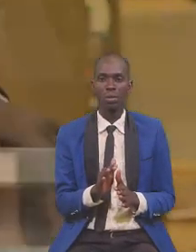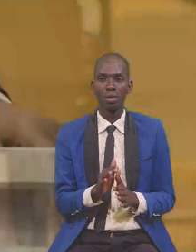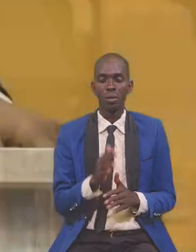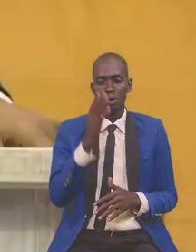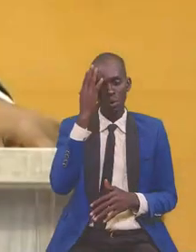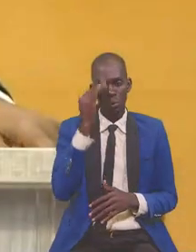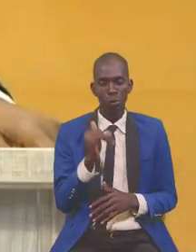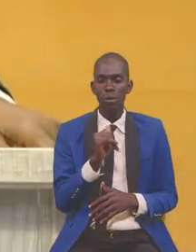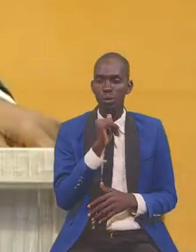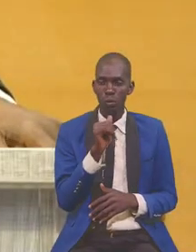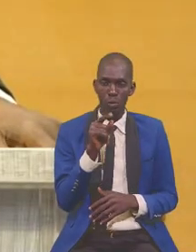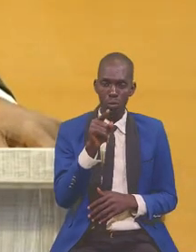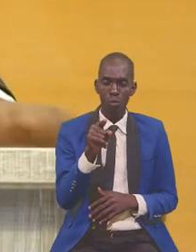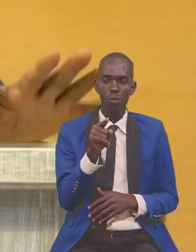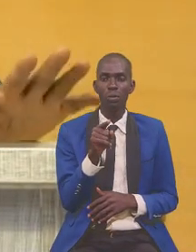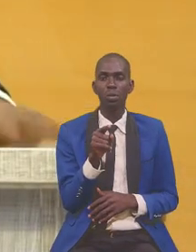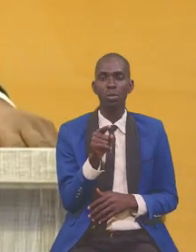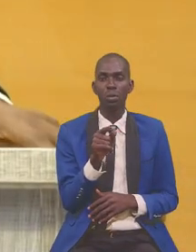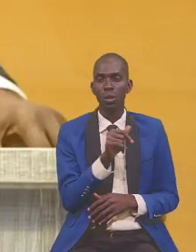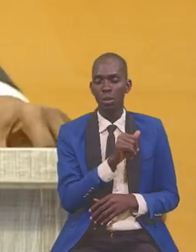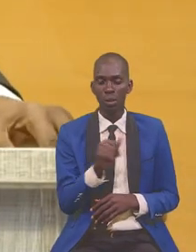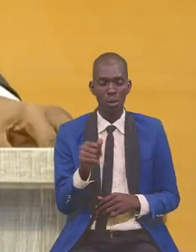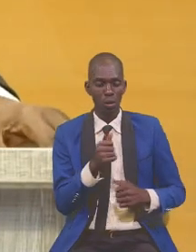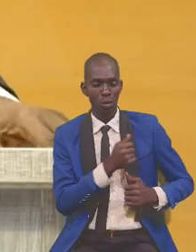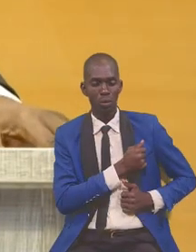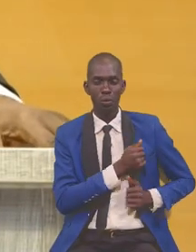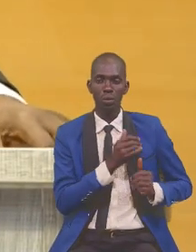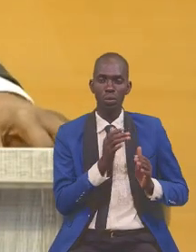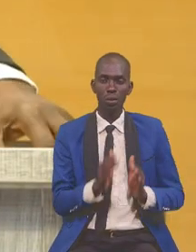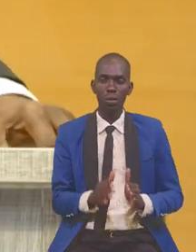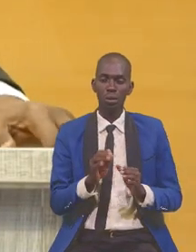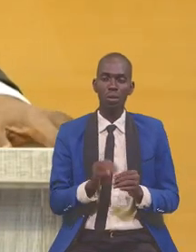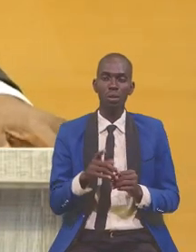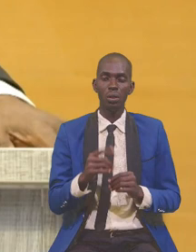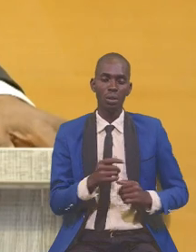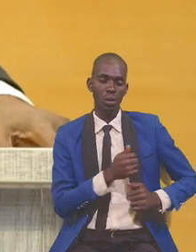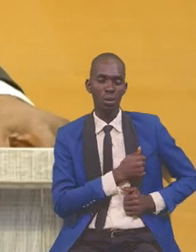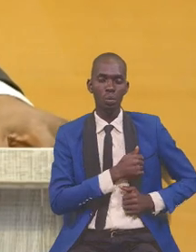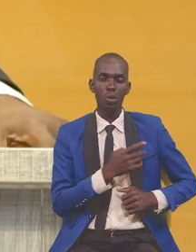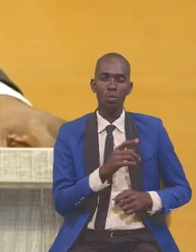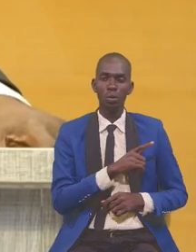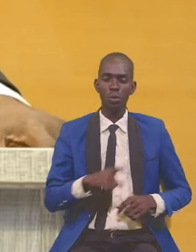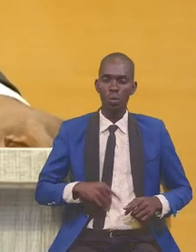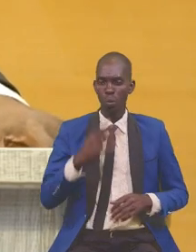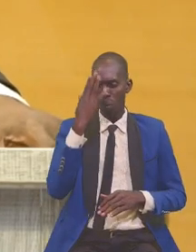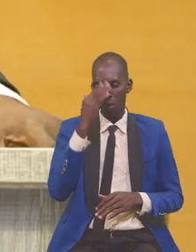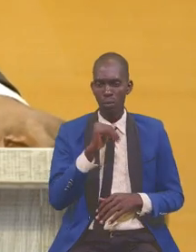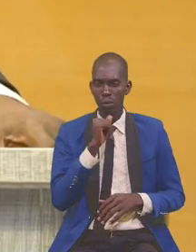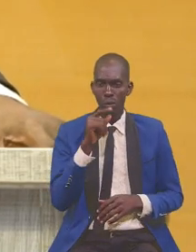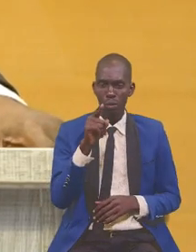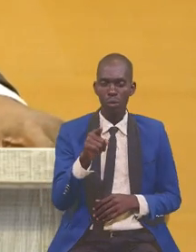why wouldn't you, a soldier in the army of the Lord, why wouldn't you,